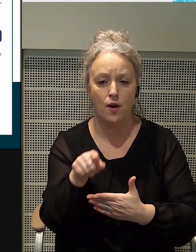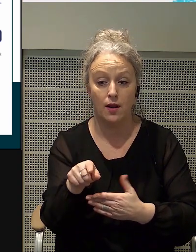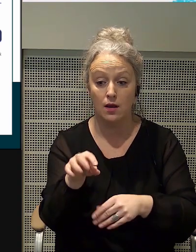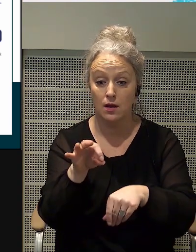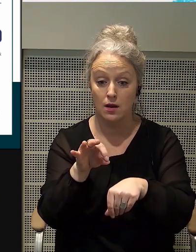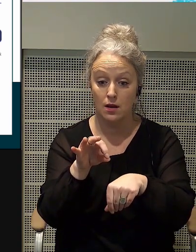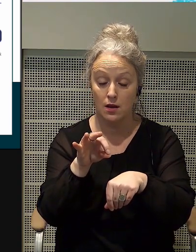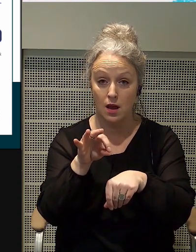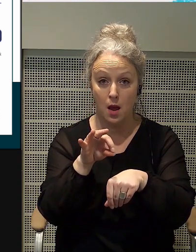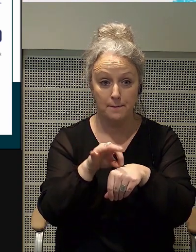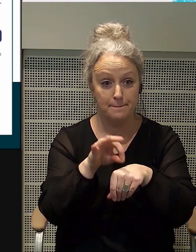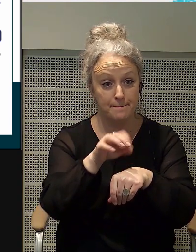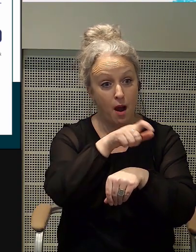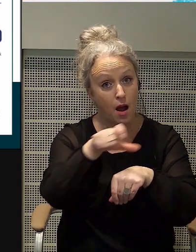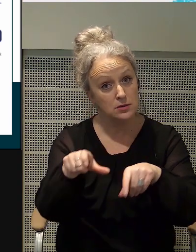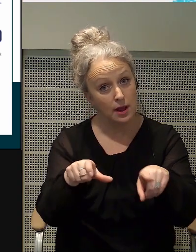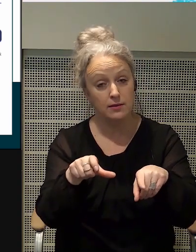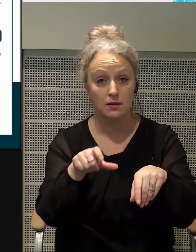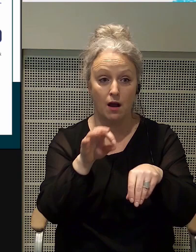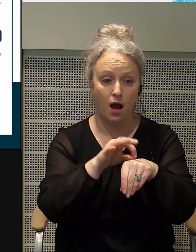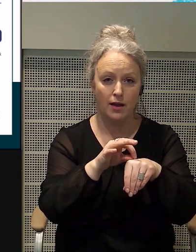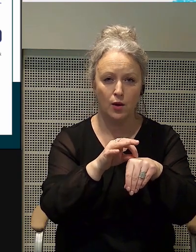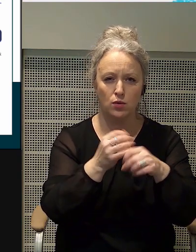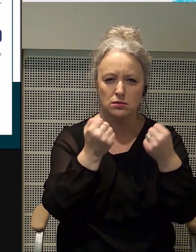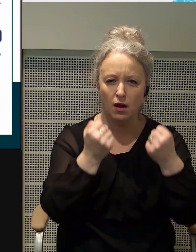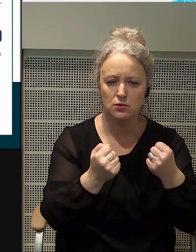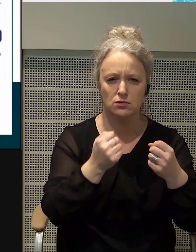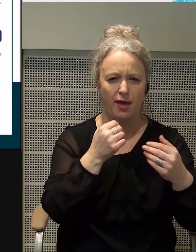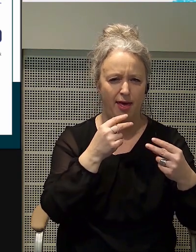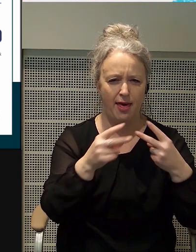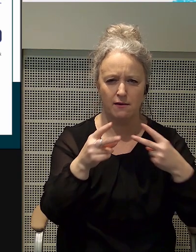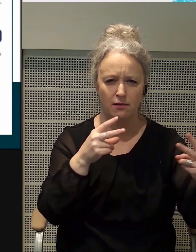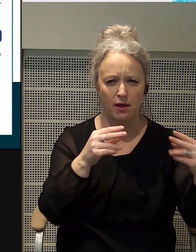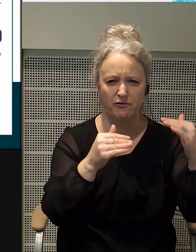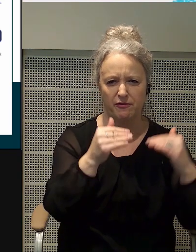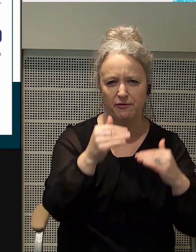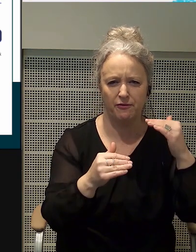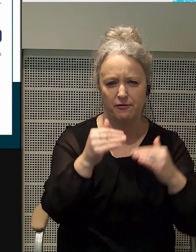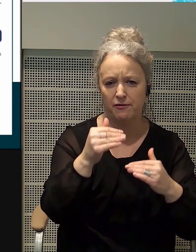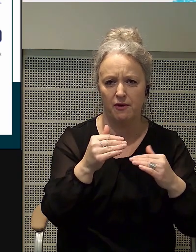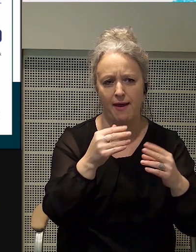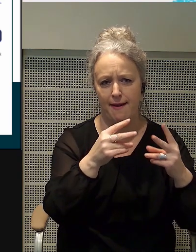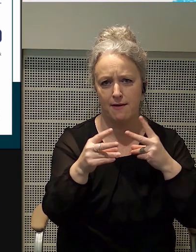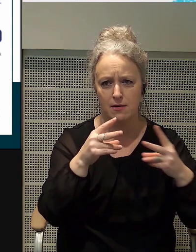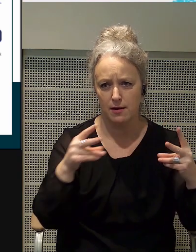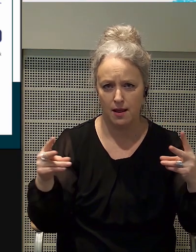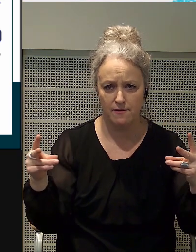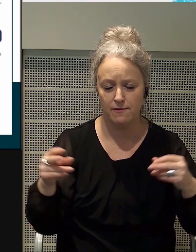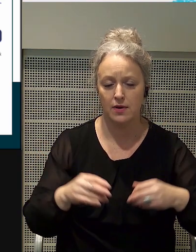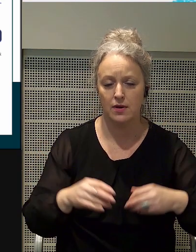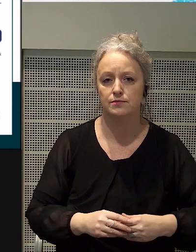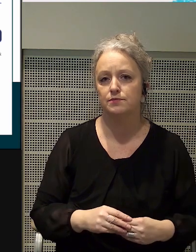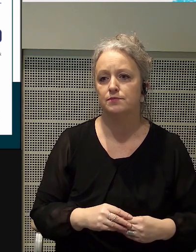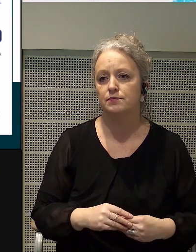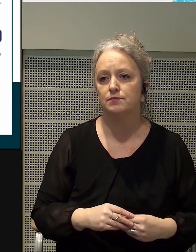very clear. Wonderful. The point is that it's very hard in rare diseases. You need